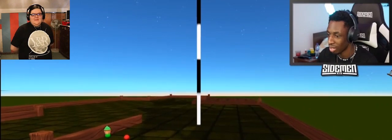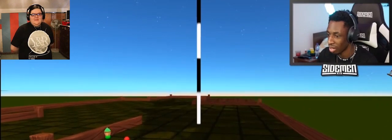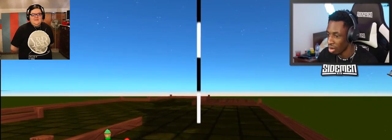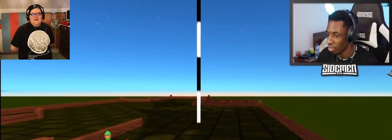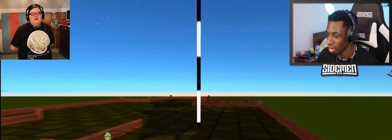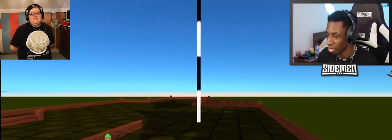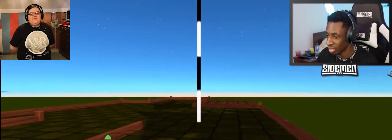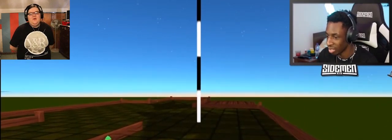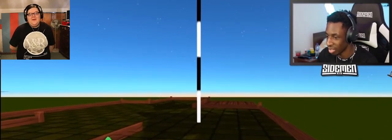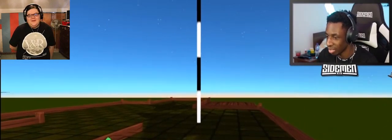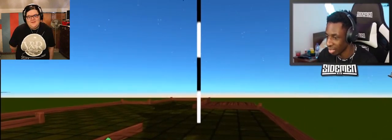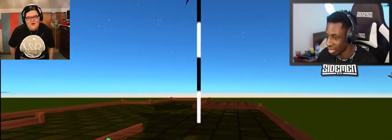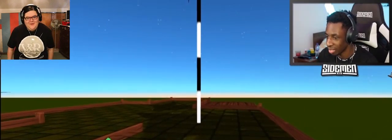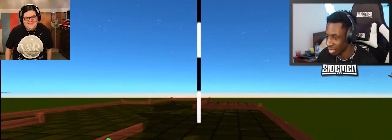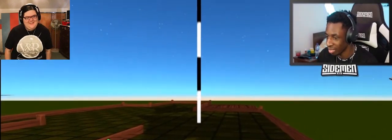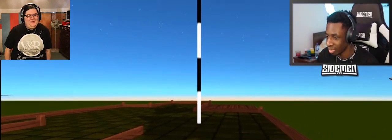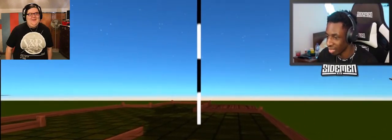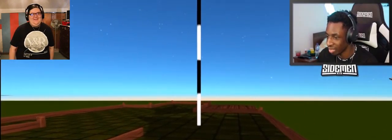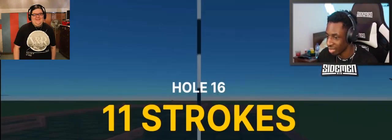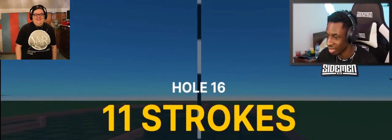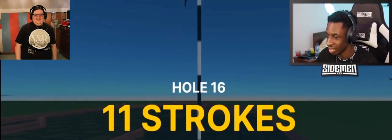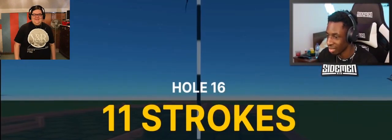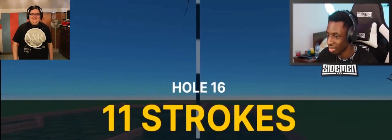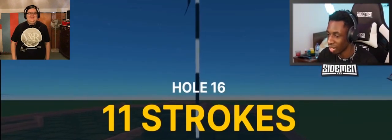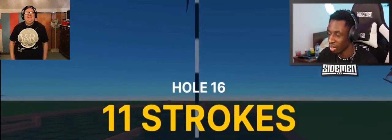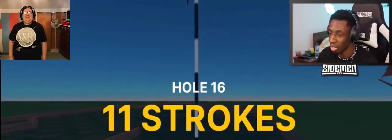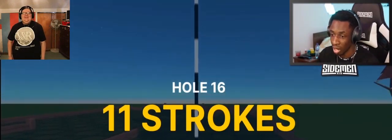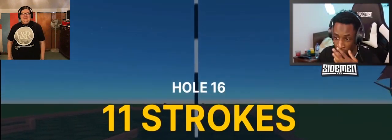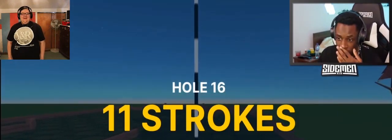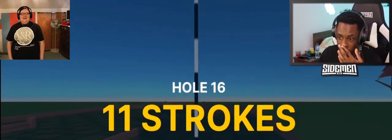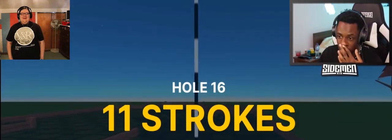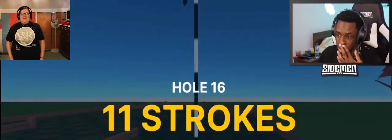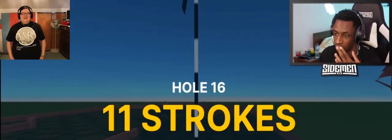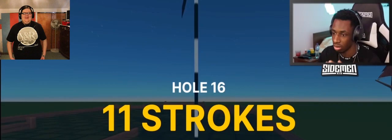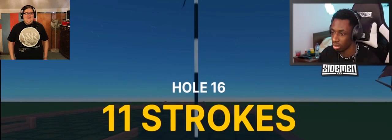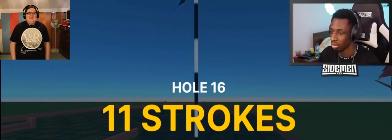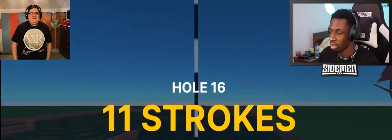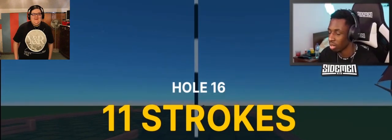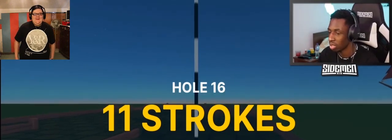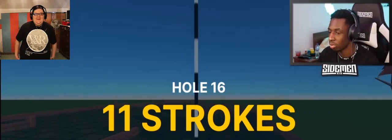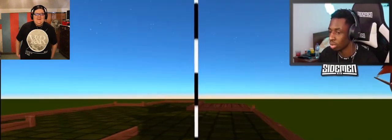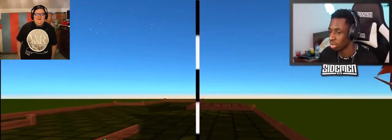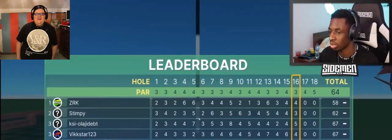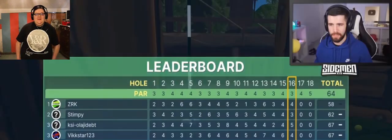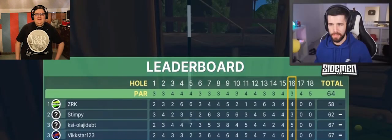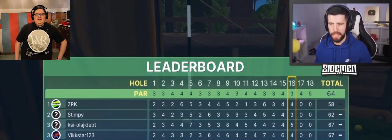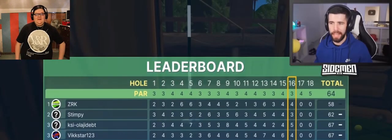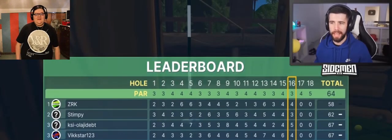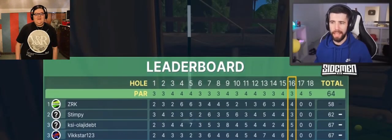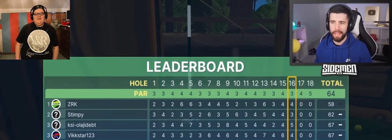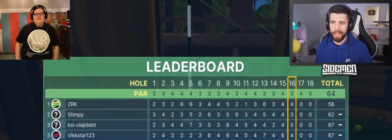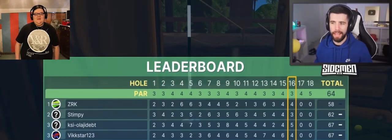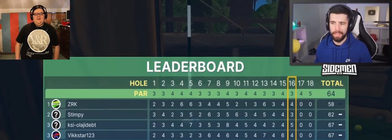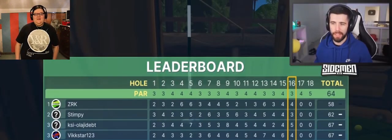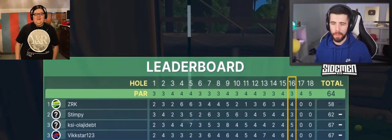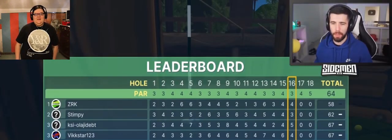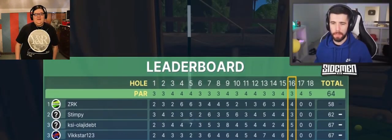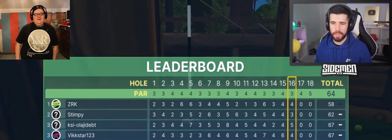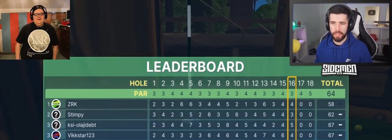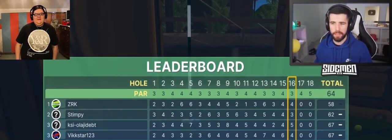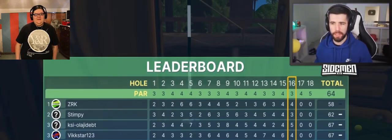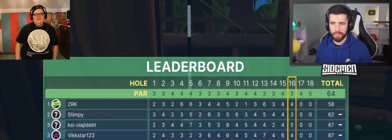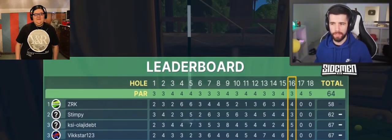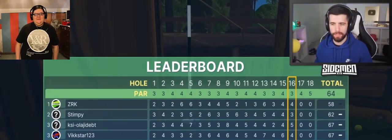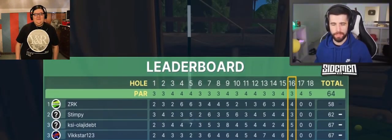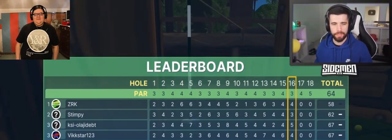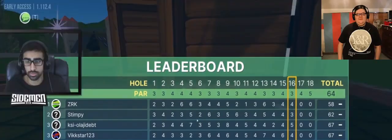little walls, but you can't see little boxes. Toby! Oh, yeah, you can see walls, but little boxes. Yeah, I can't see boxes. The